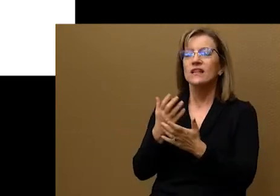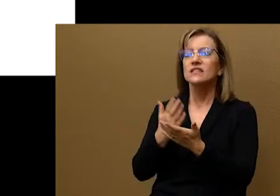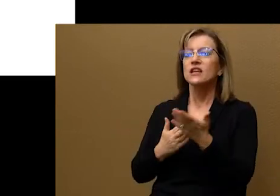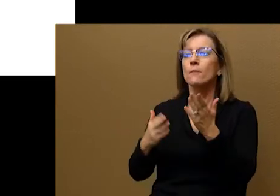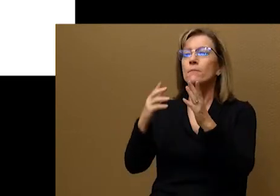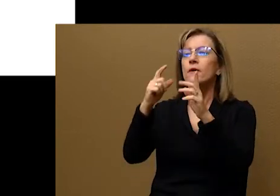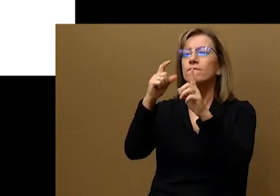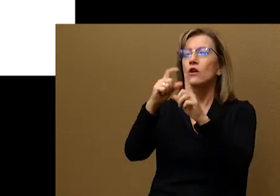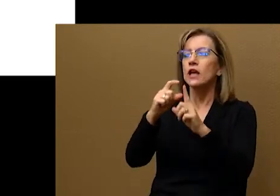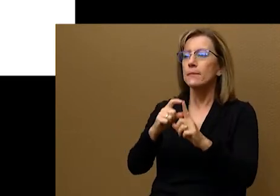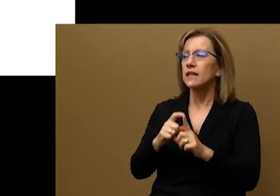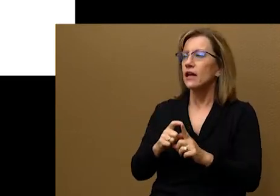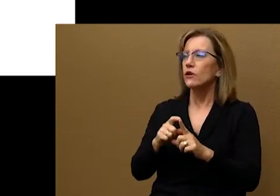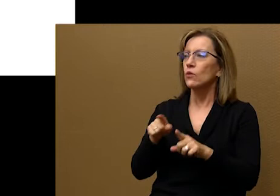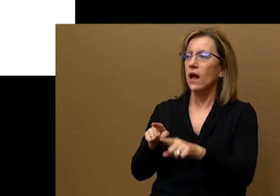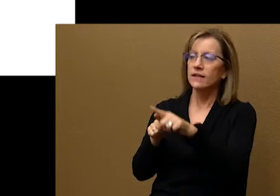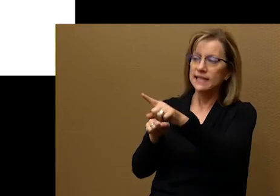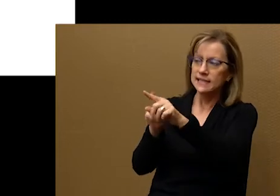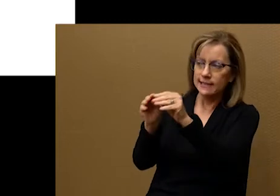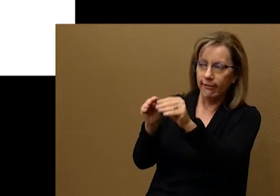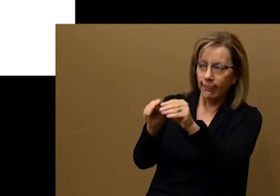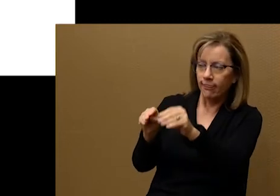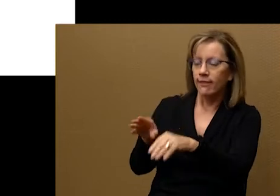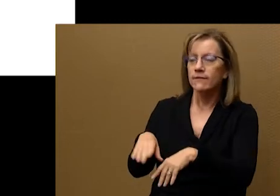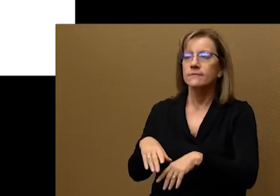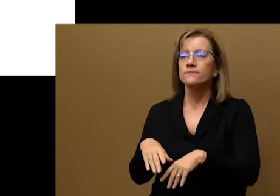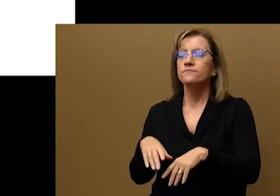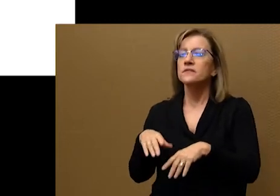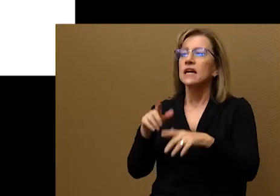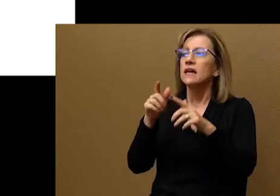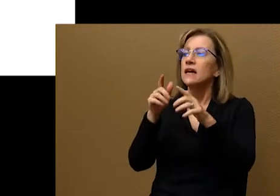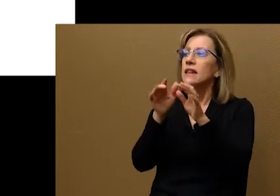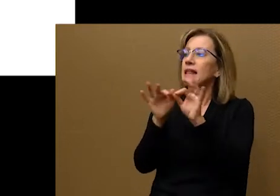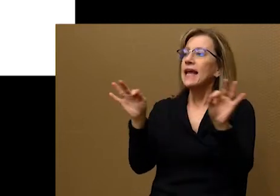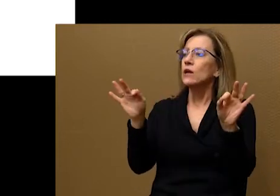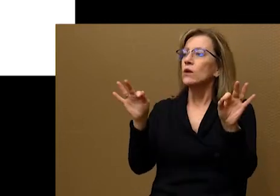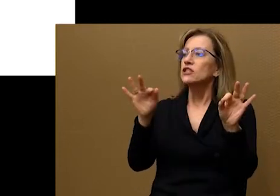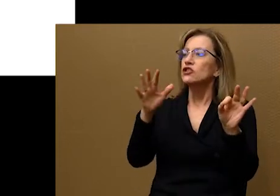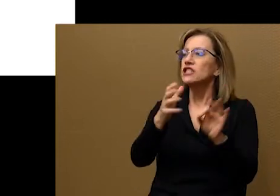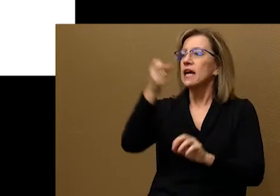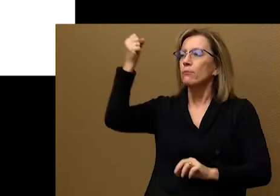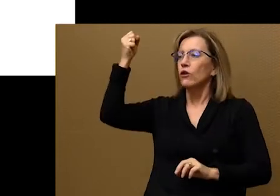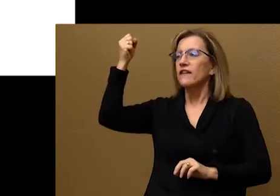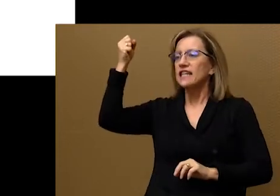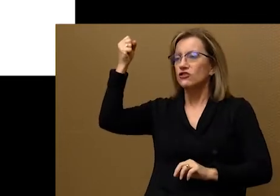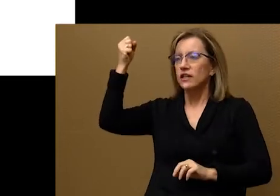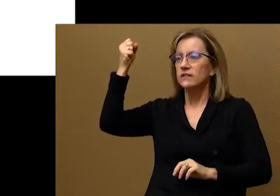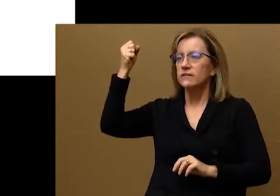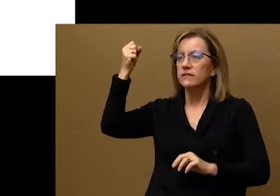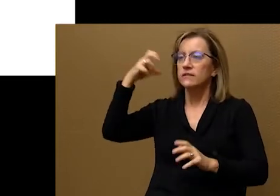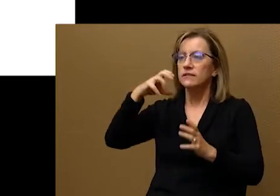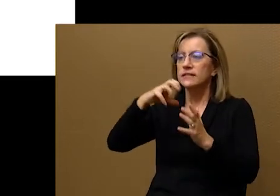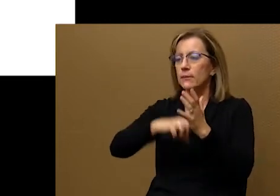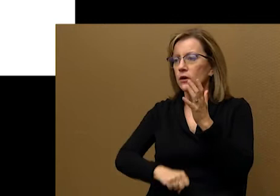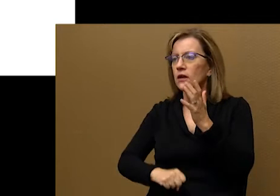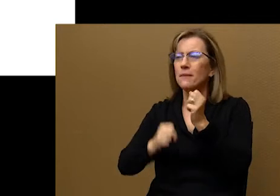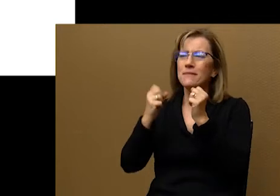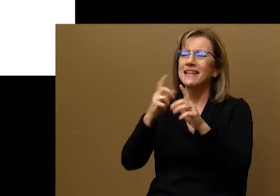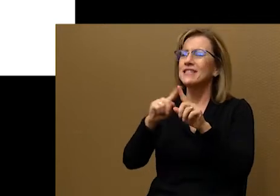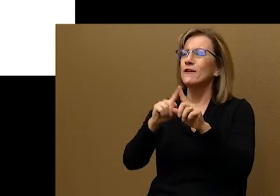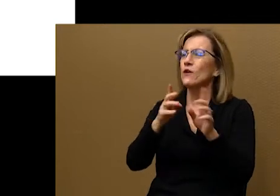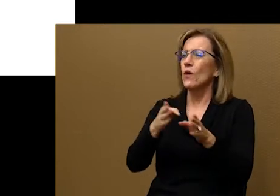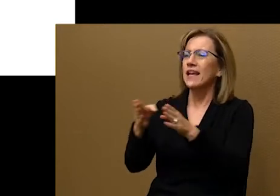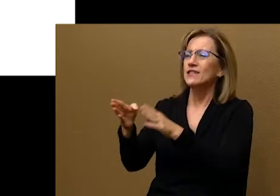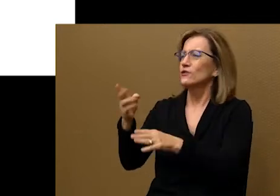right, so some vocabulary. Well, Brett's working on that. Language deprivation. That word's going to come up a lot. There are